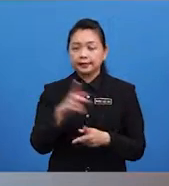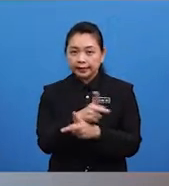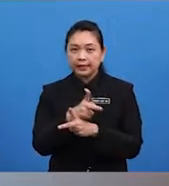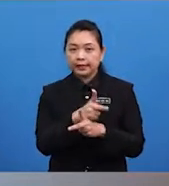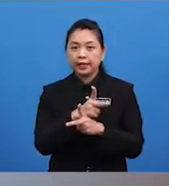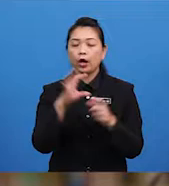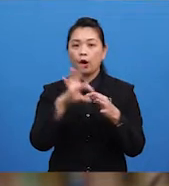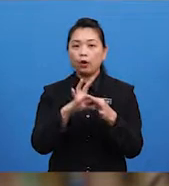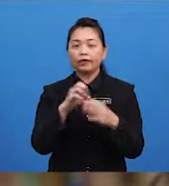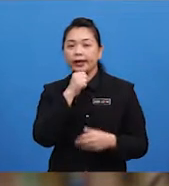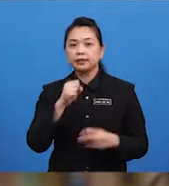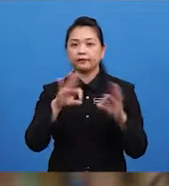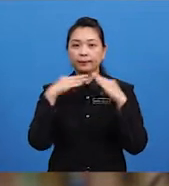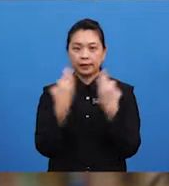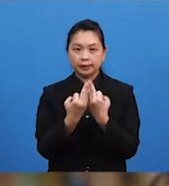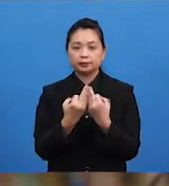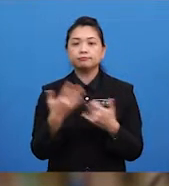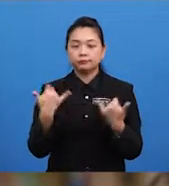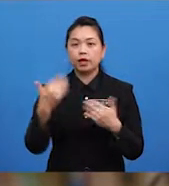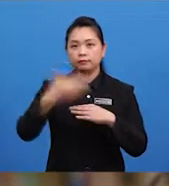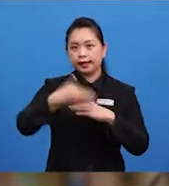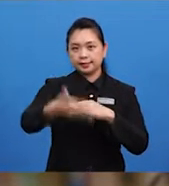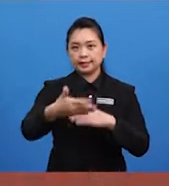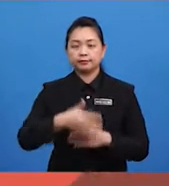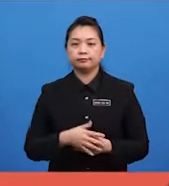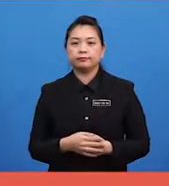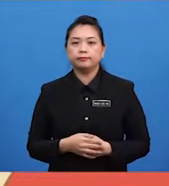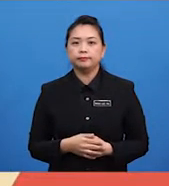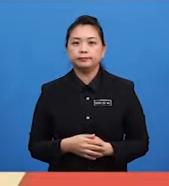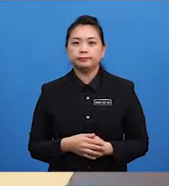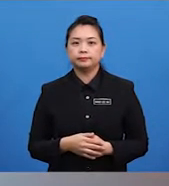members. Let's move on to the next text.